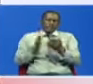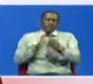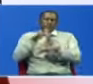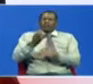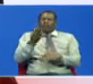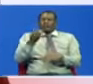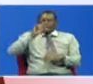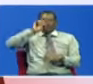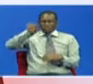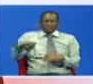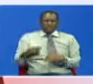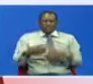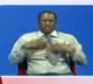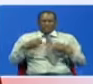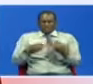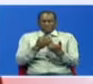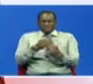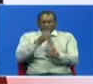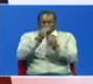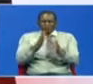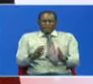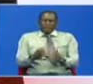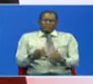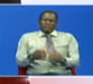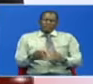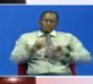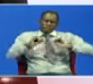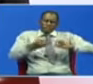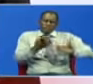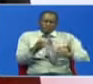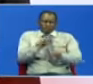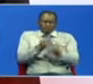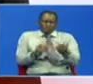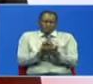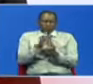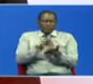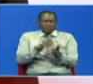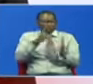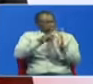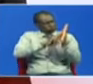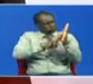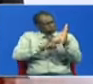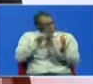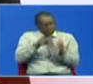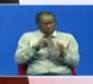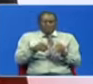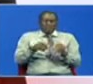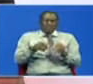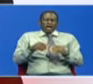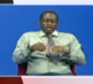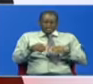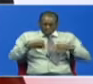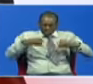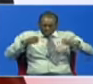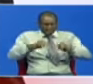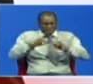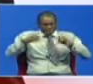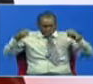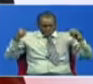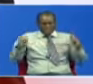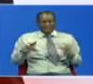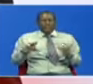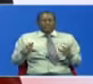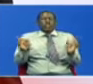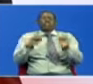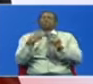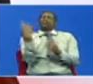30,000 healthcare workers to ensure that these instructions and guidelines and protocols are followed to the letter, not only